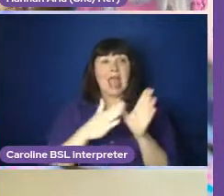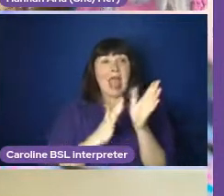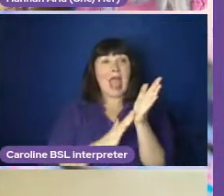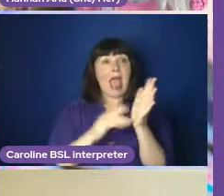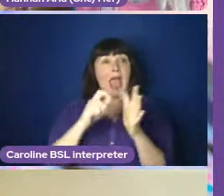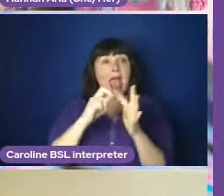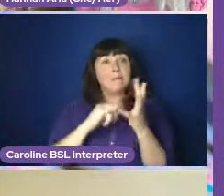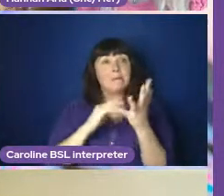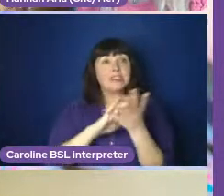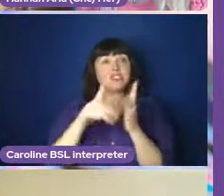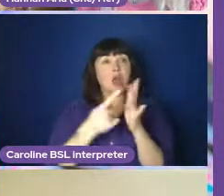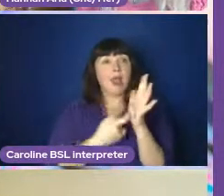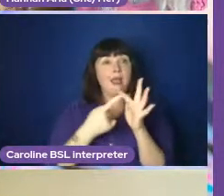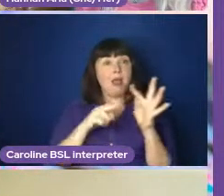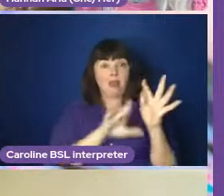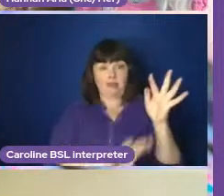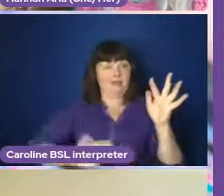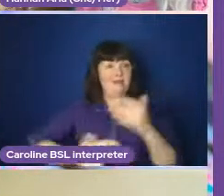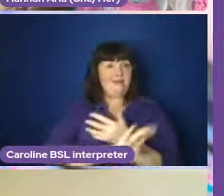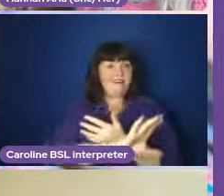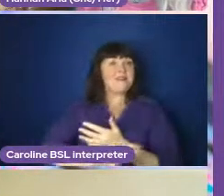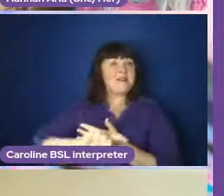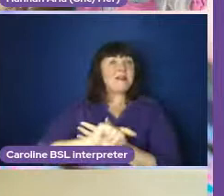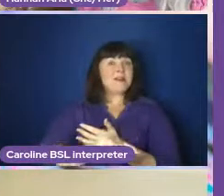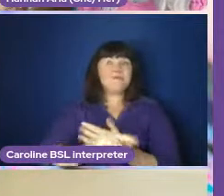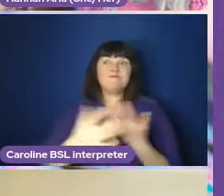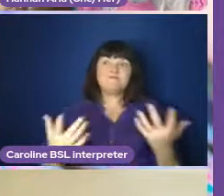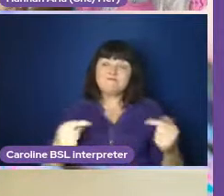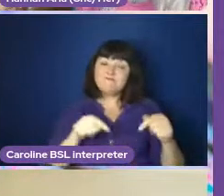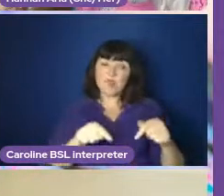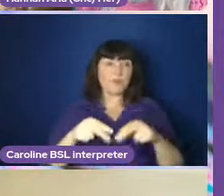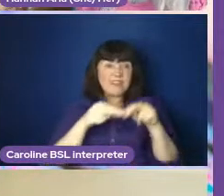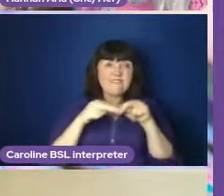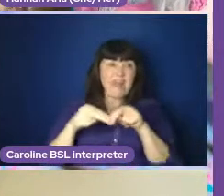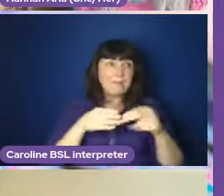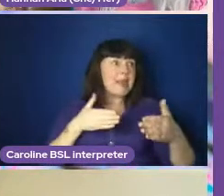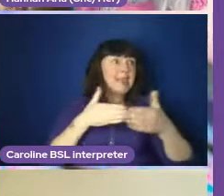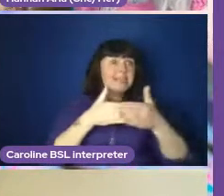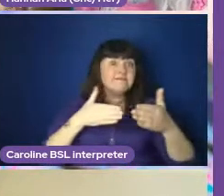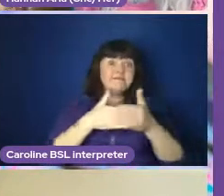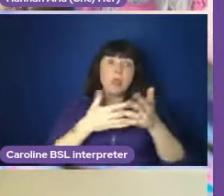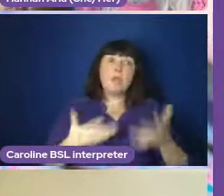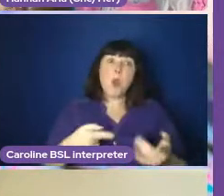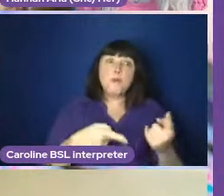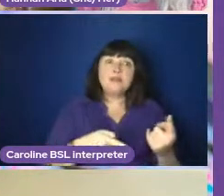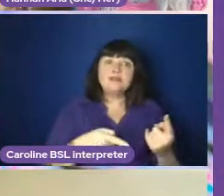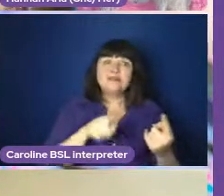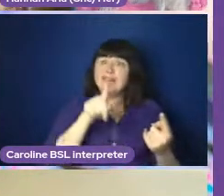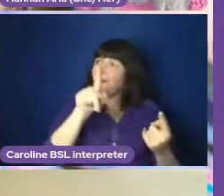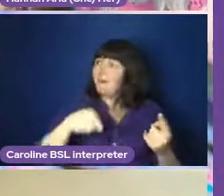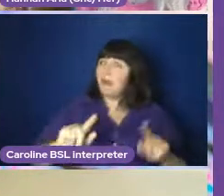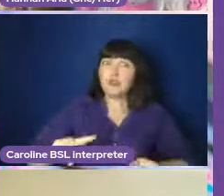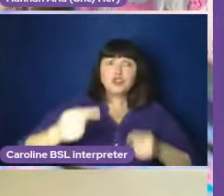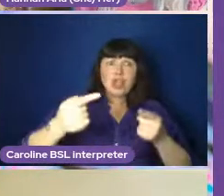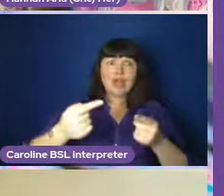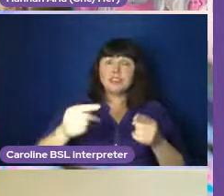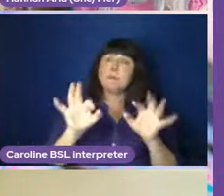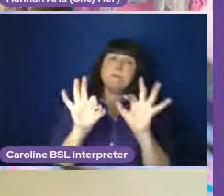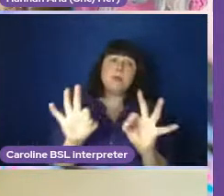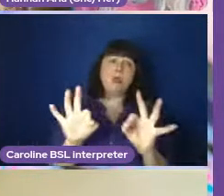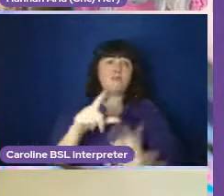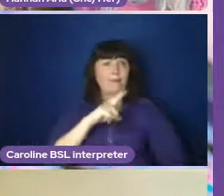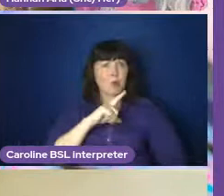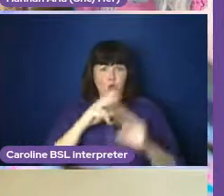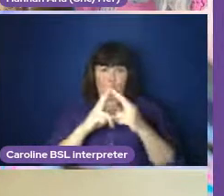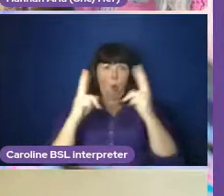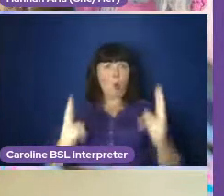brilliant. And lots of our families can't get out and do the art, but these challenges are so good that I'm sure some of them